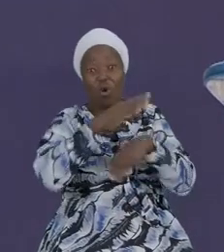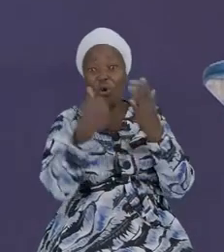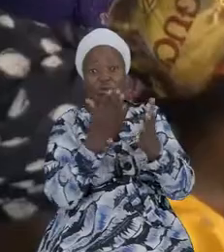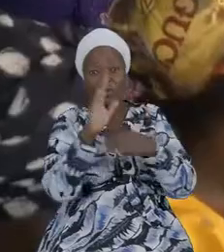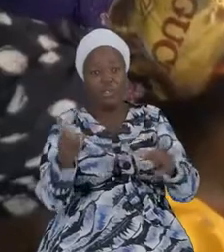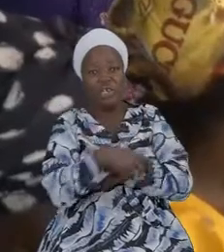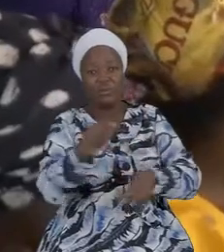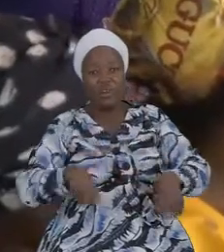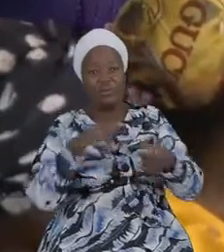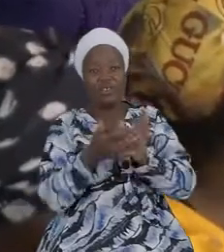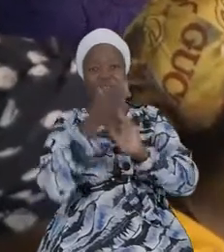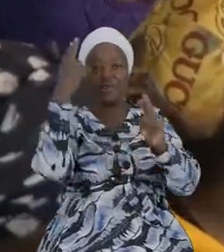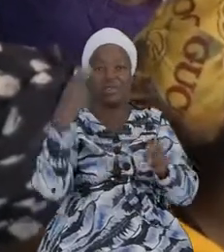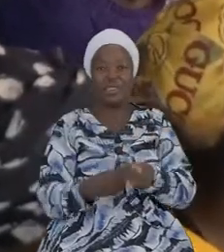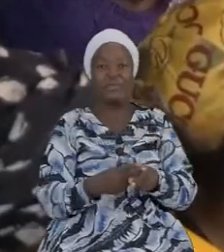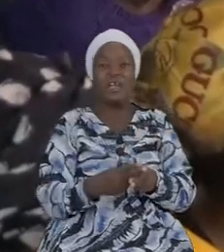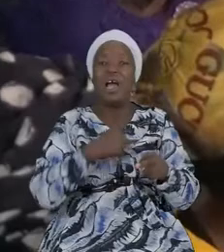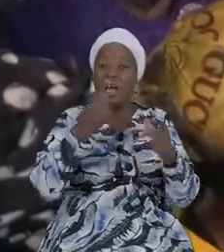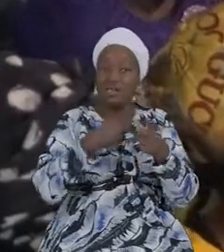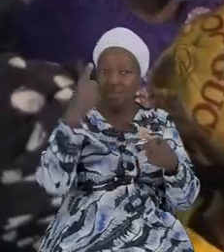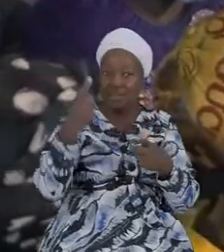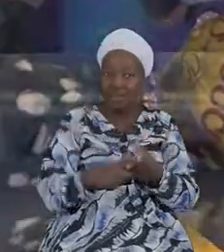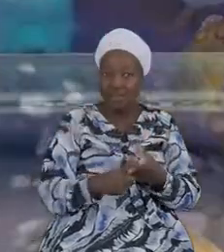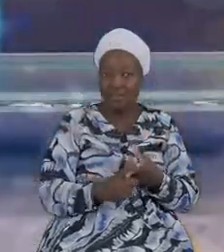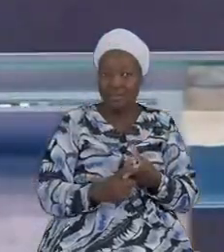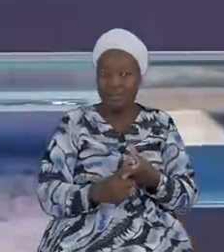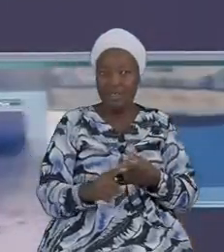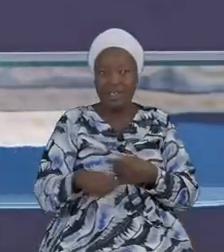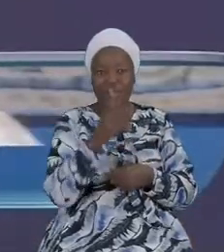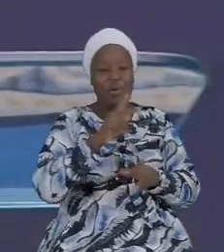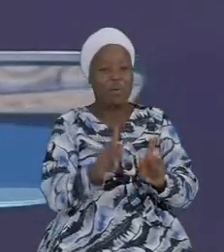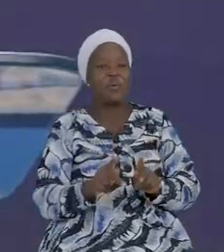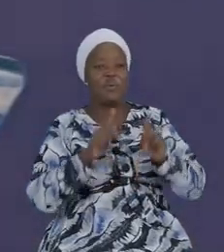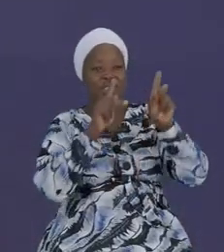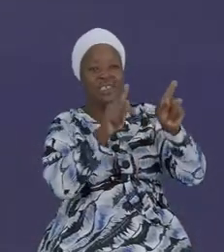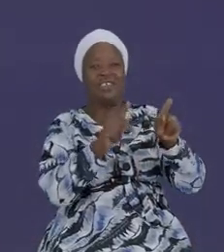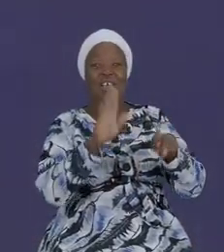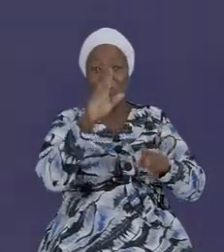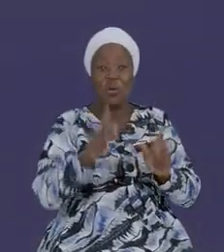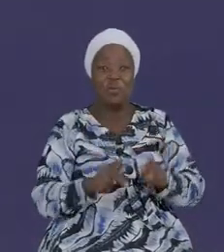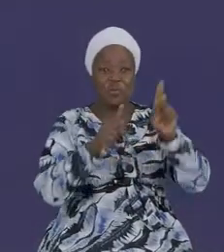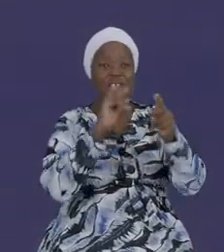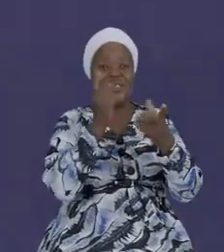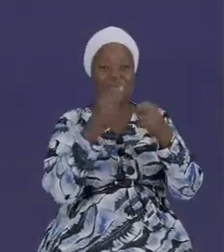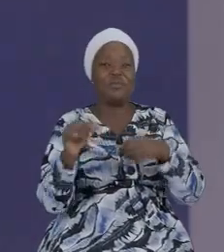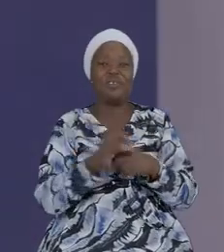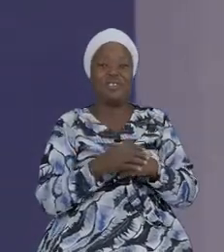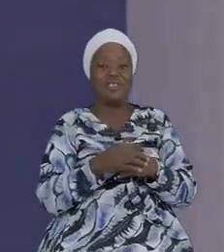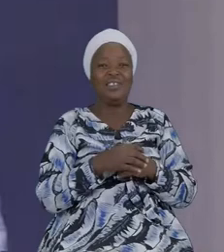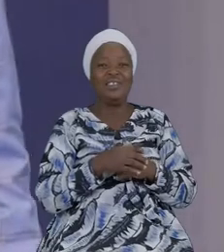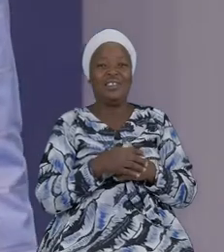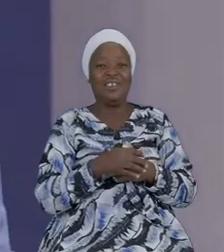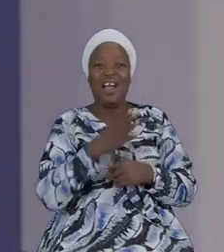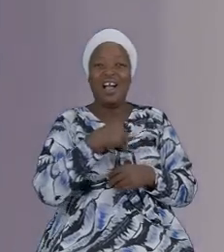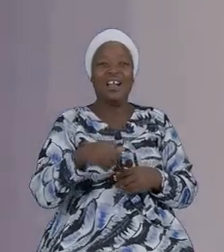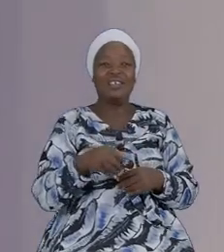in Jesus' name. And then they were promoted. Your promotion is coming. And